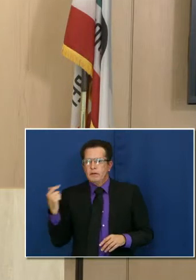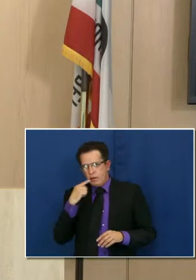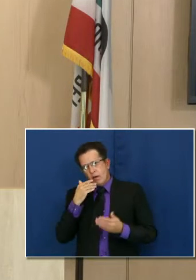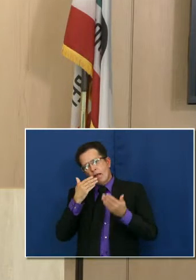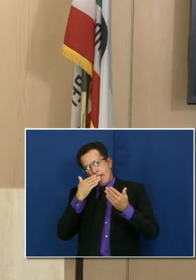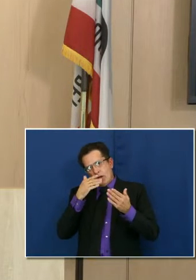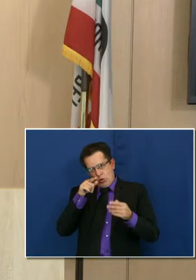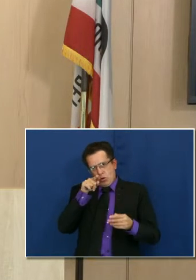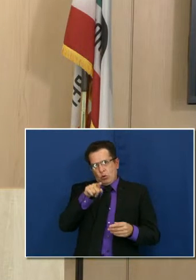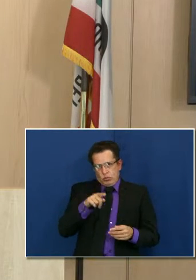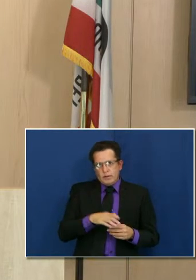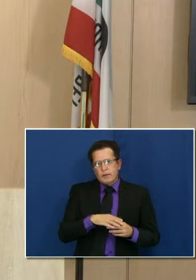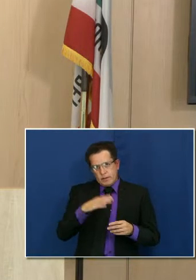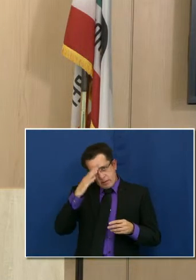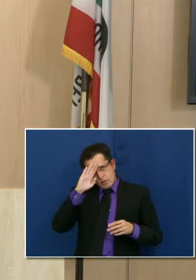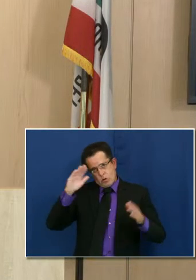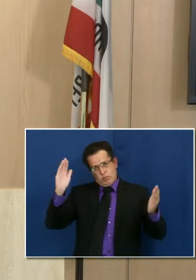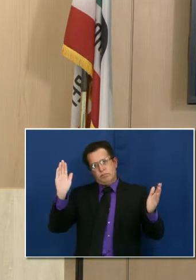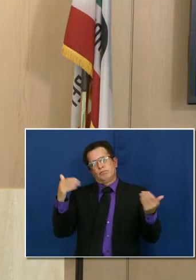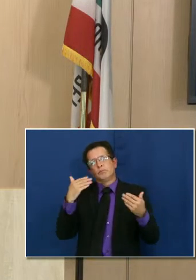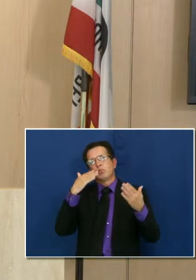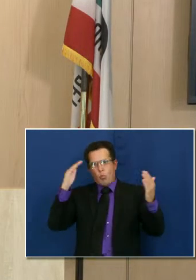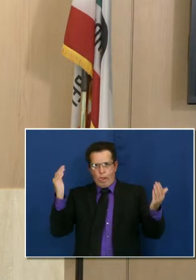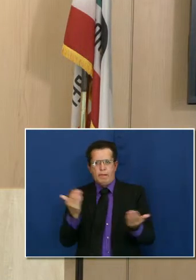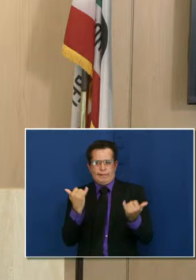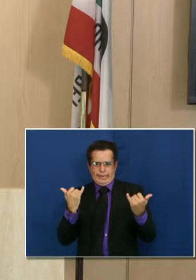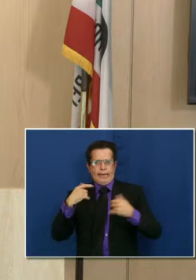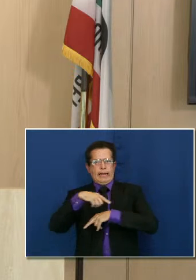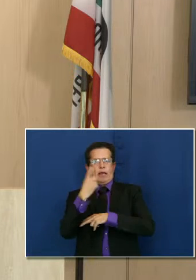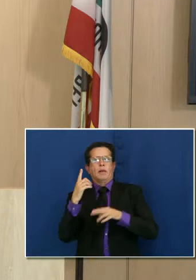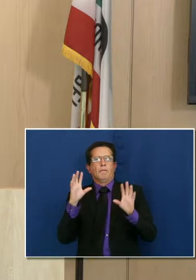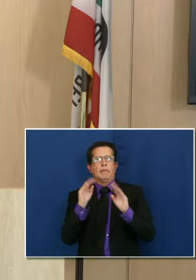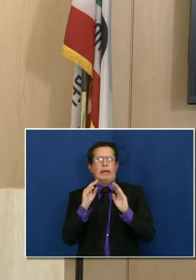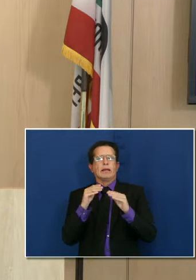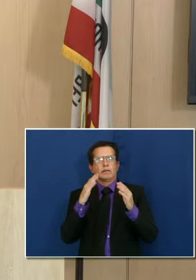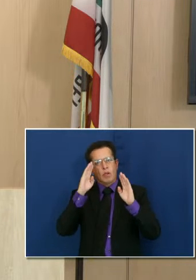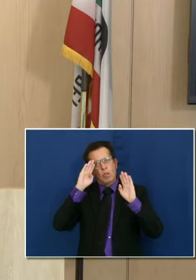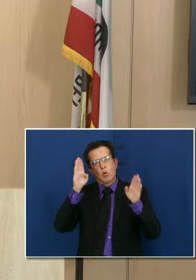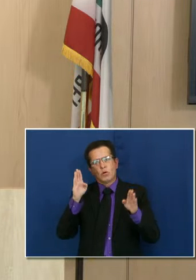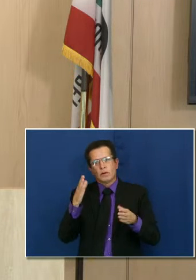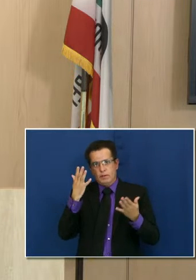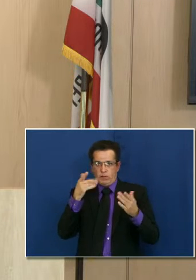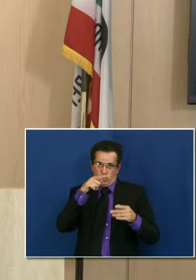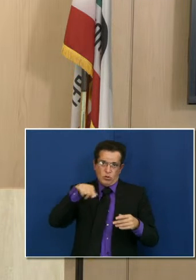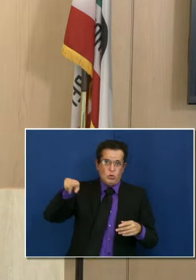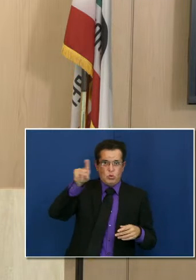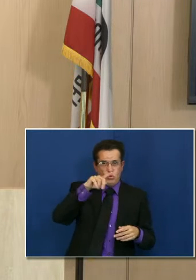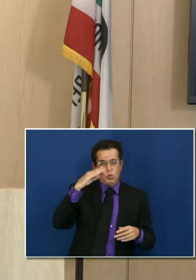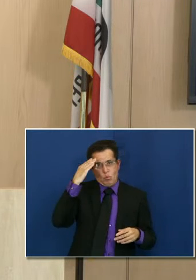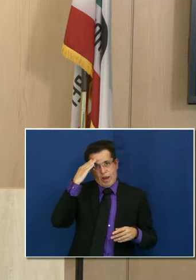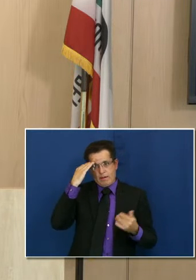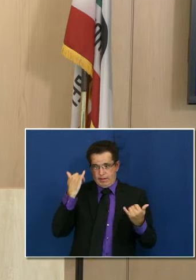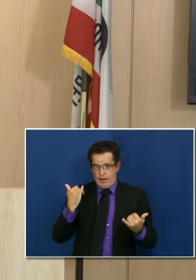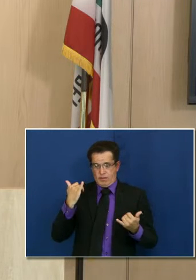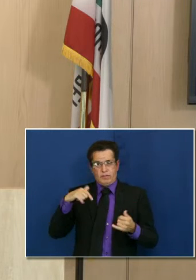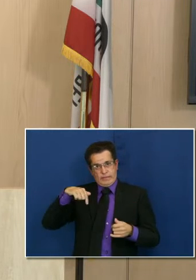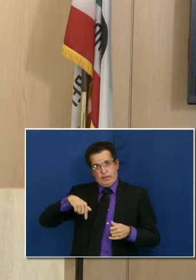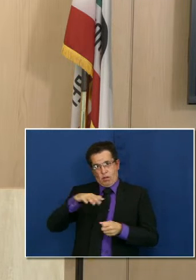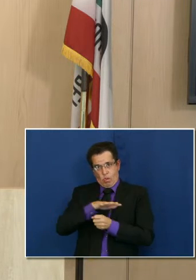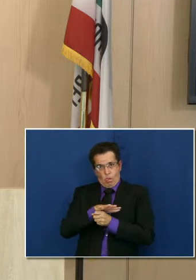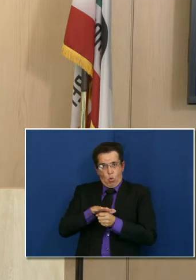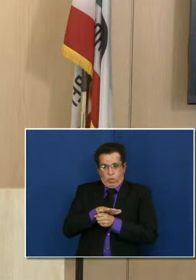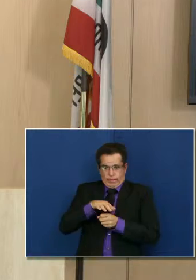Thank you, Supervisor Fletcher, and welcome everyone to today's briefing. As you all may be aware, local COVID-19 cases have